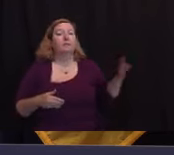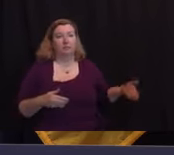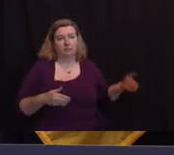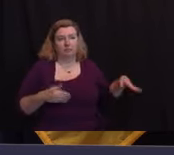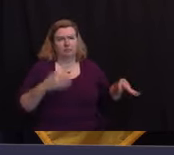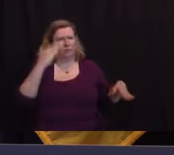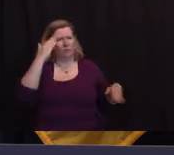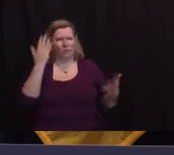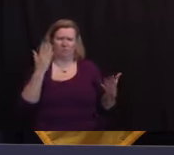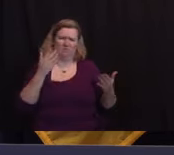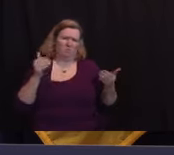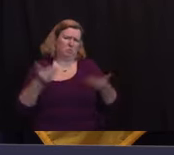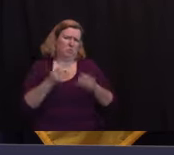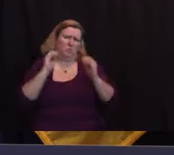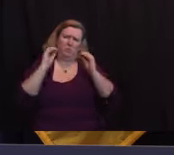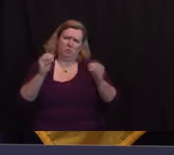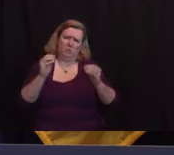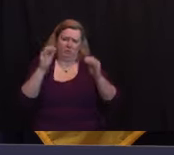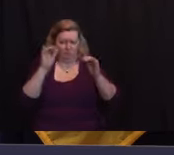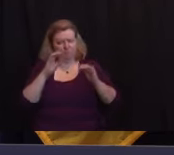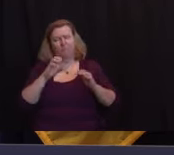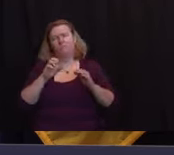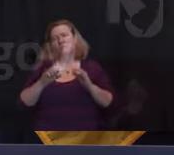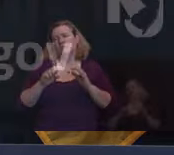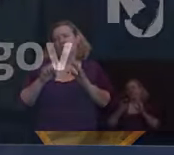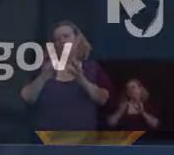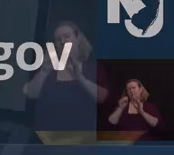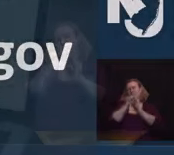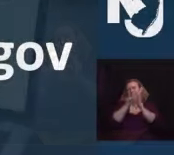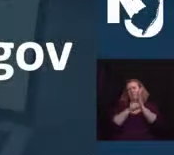introduction again, the Superintendent of the State Police, Colonel Pat Callahan.